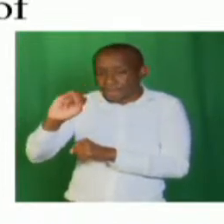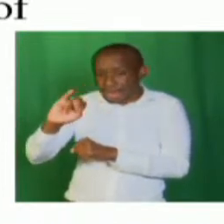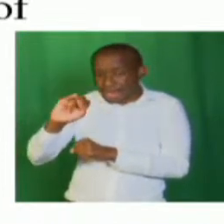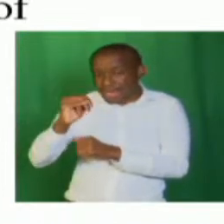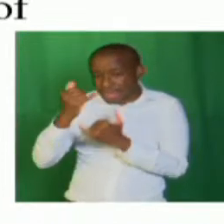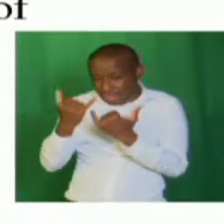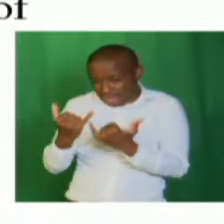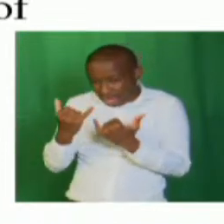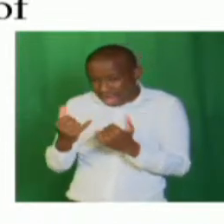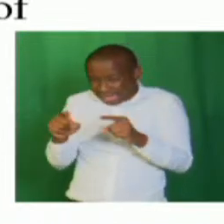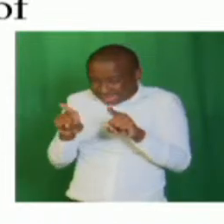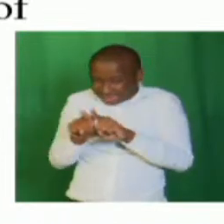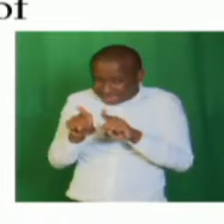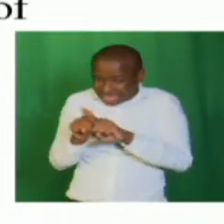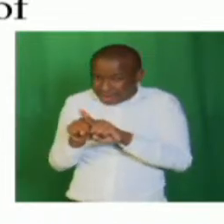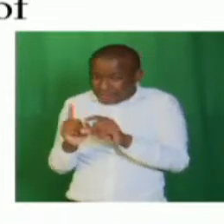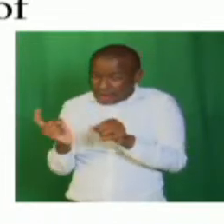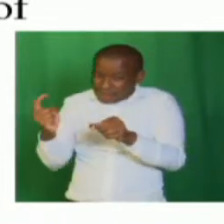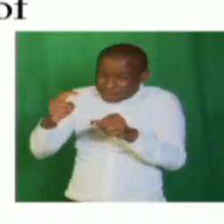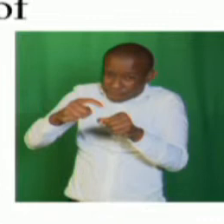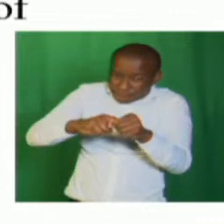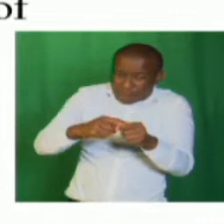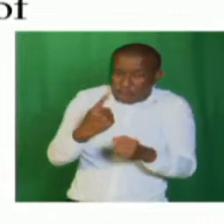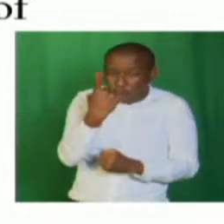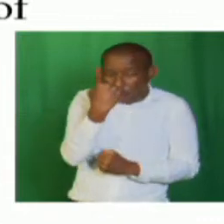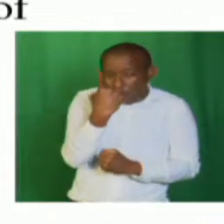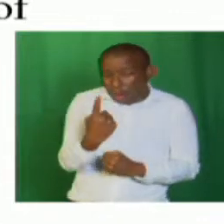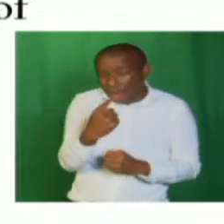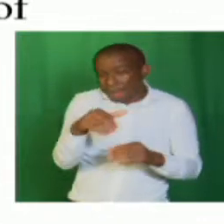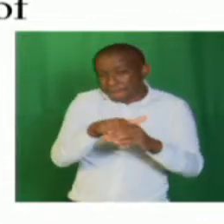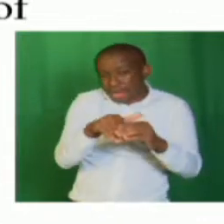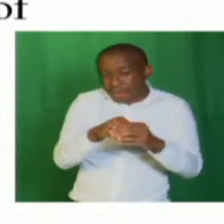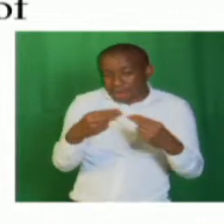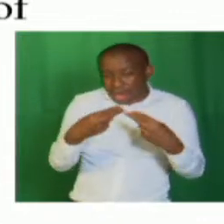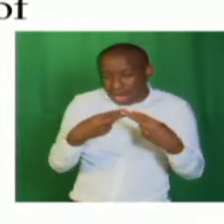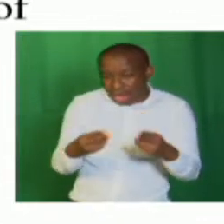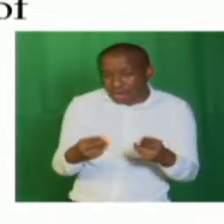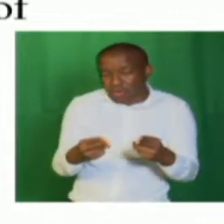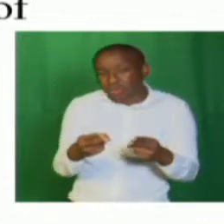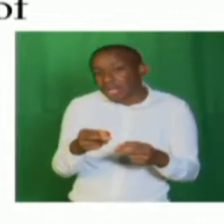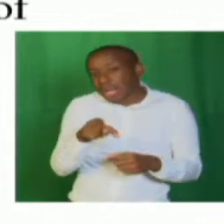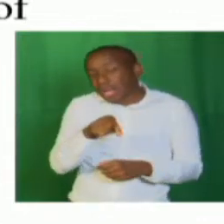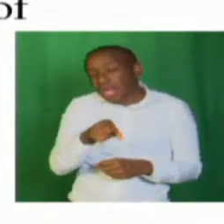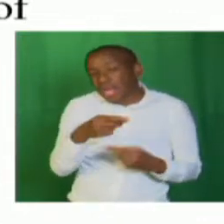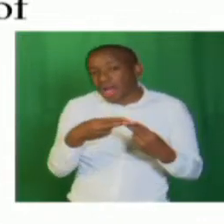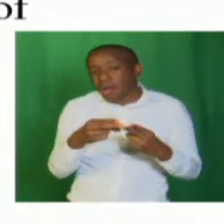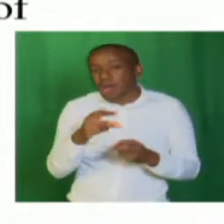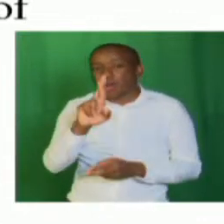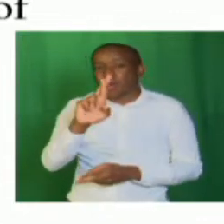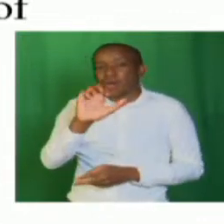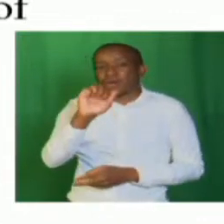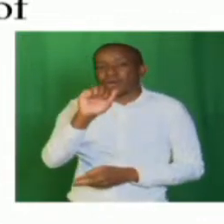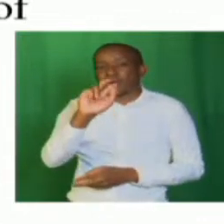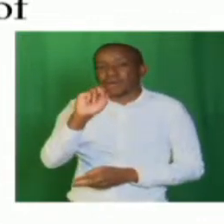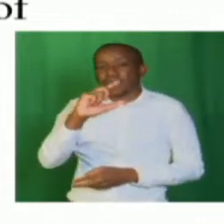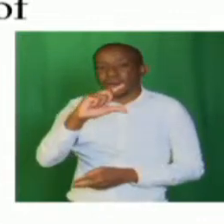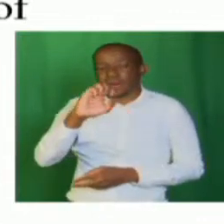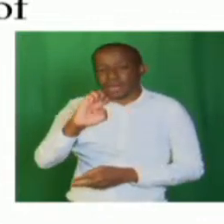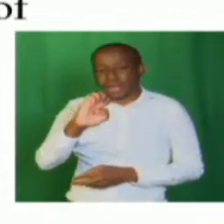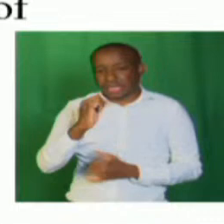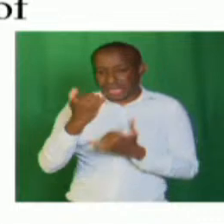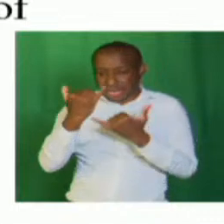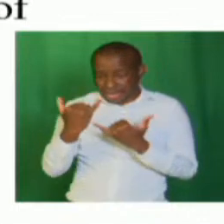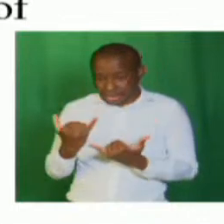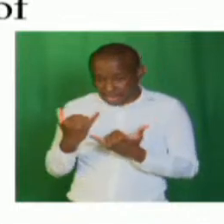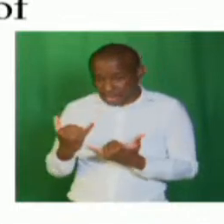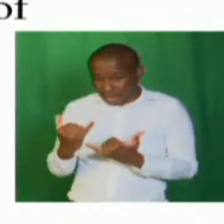onto exactly one member of the output set, which is also known as the range. So domain values,